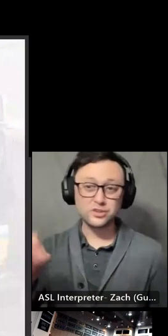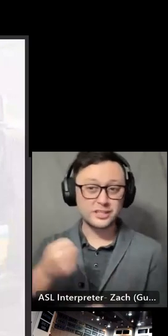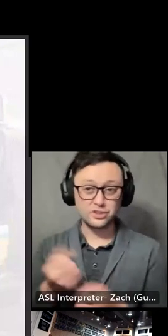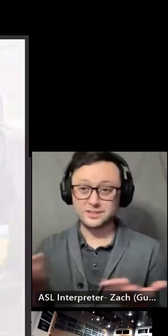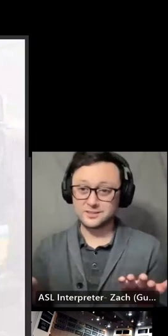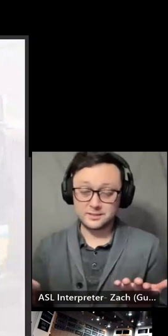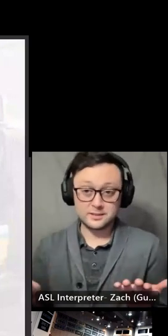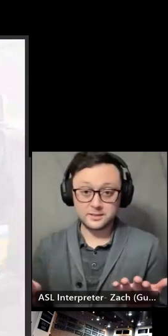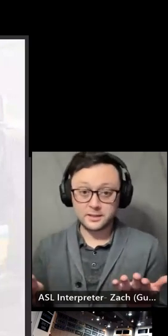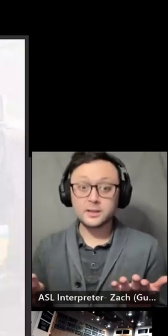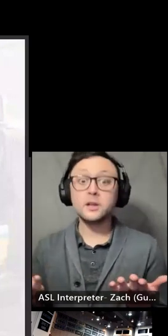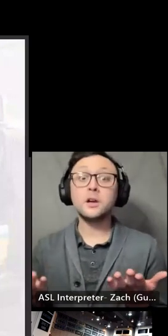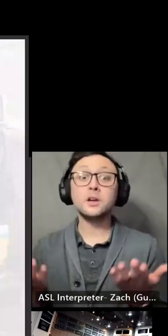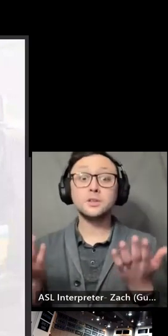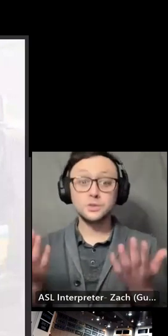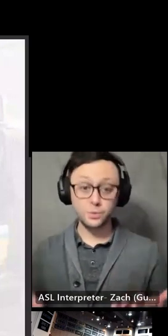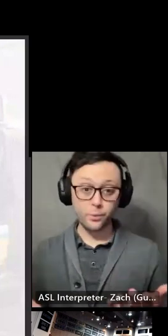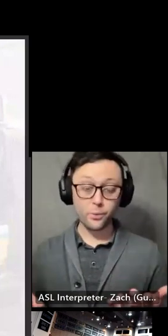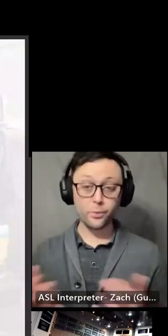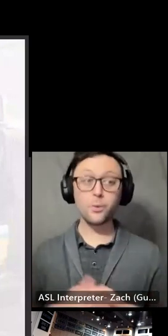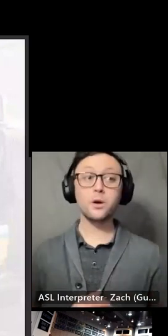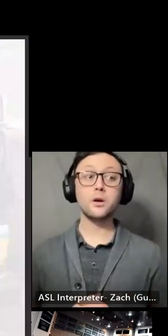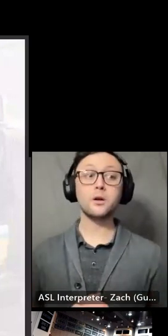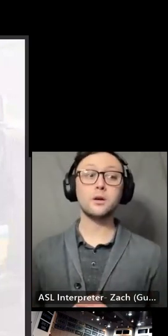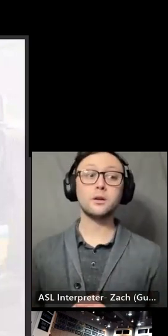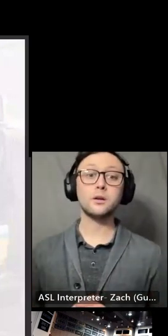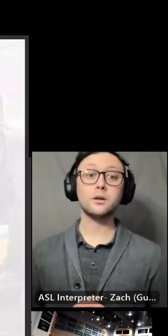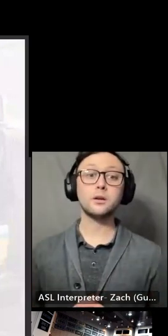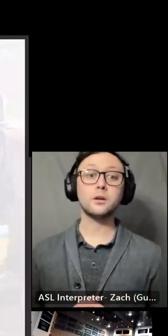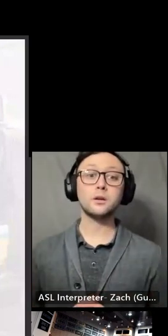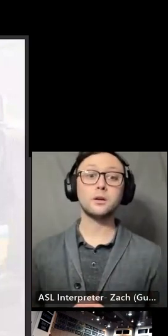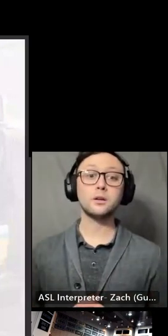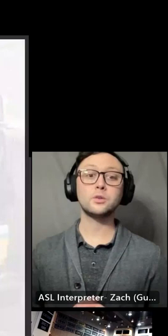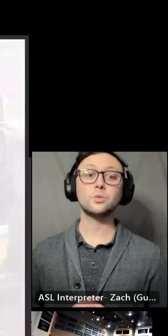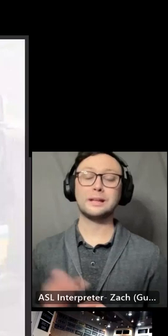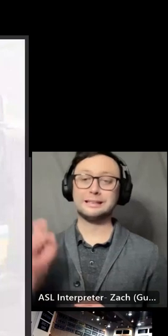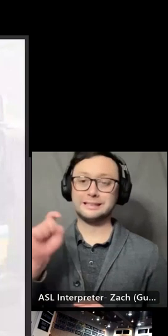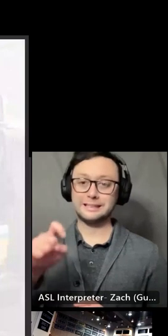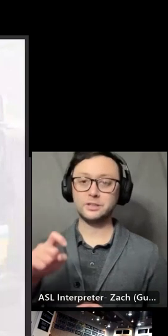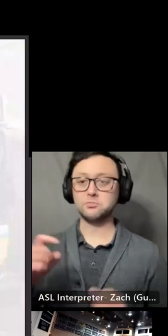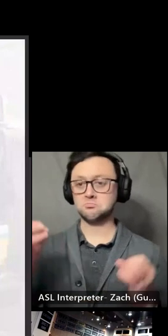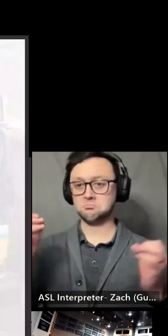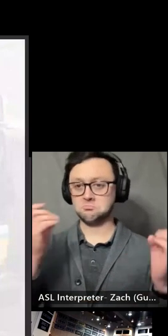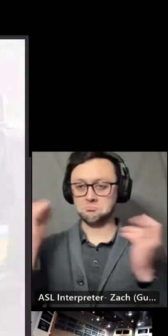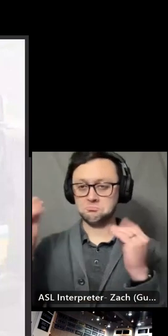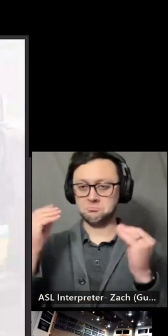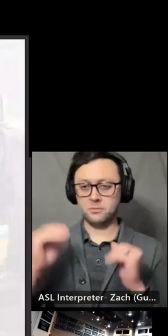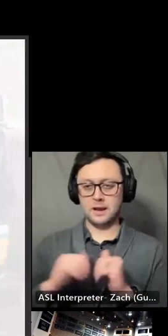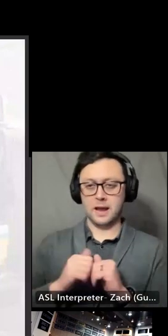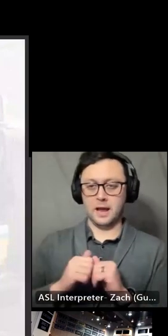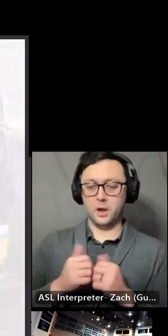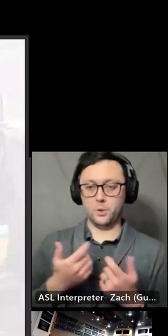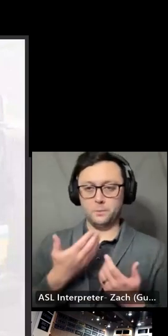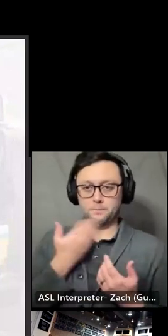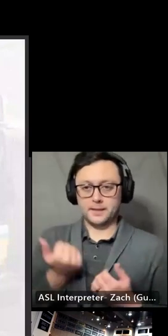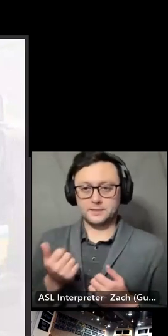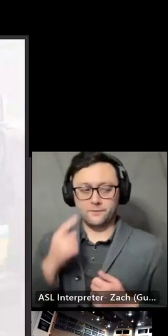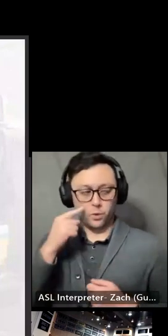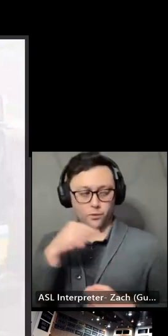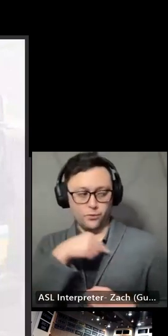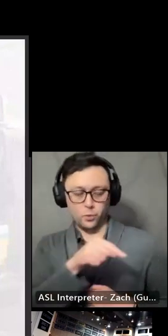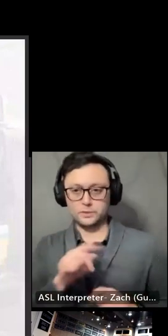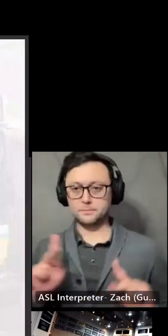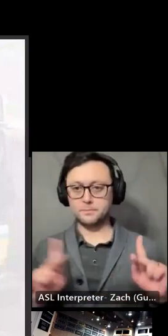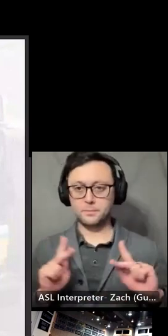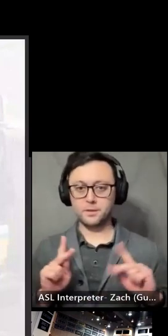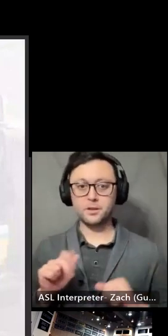So let's think of it again in a spirit of how can we make it work? And not come